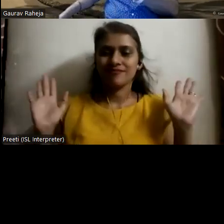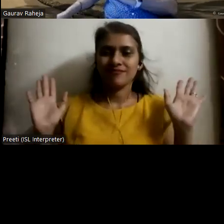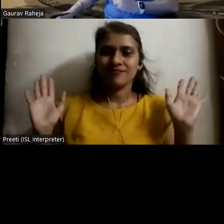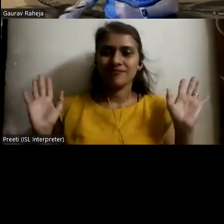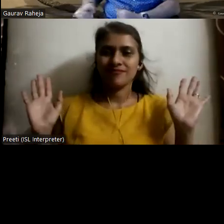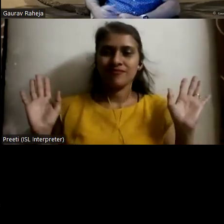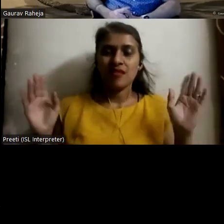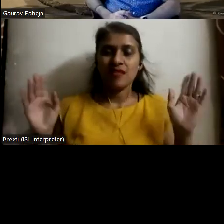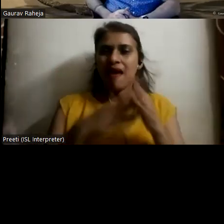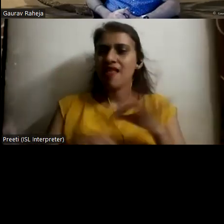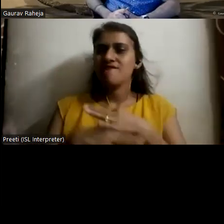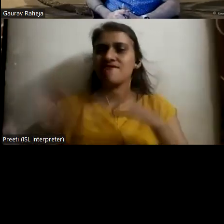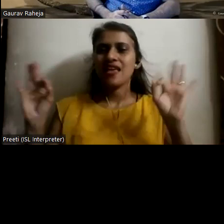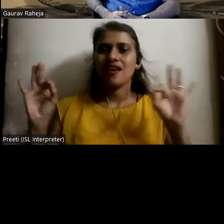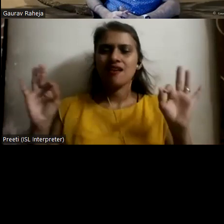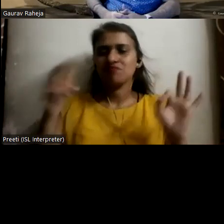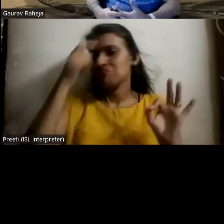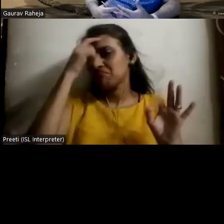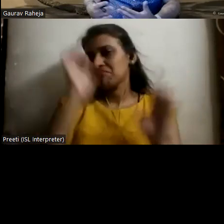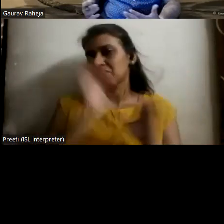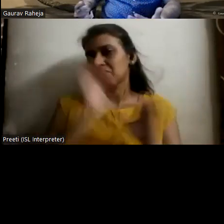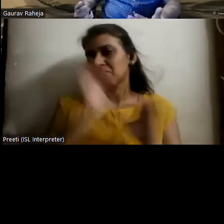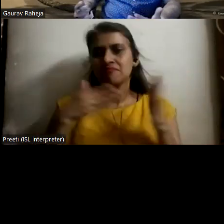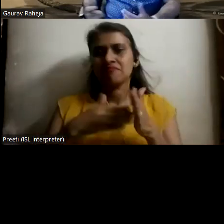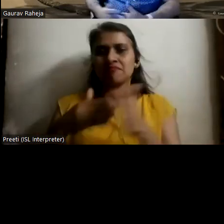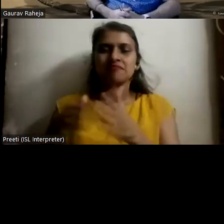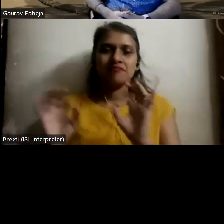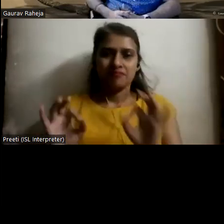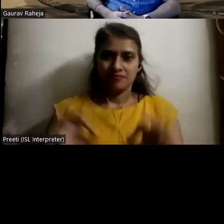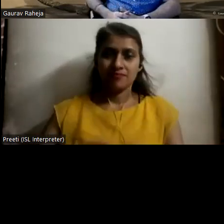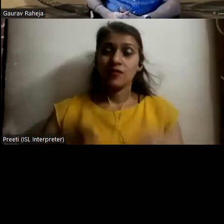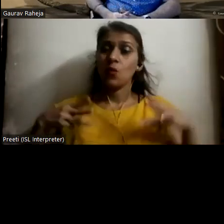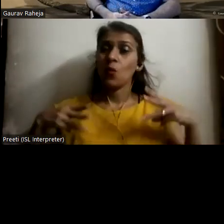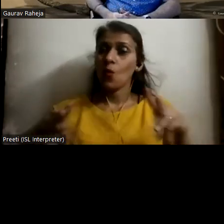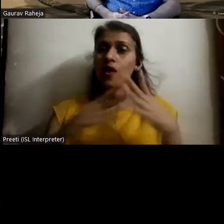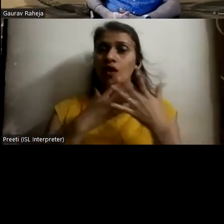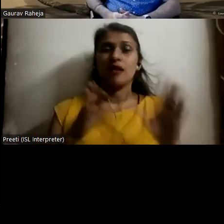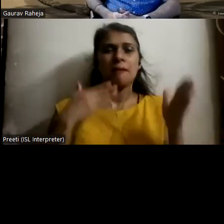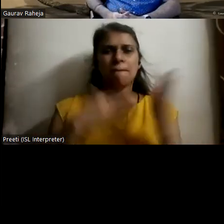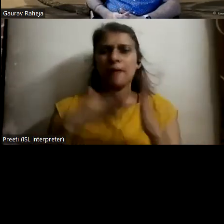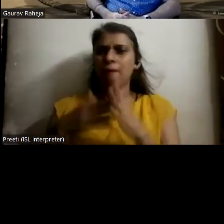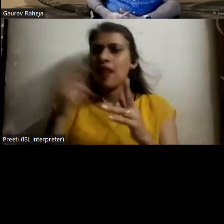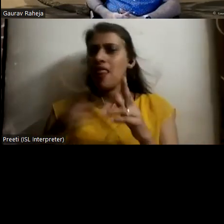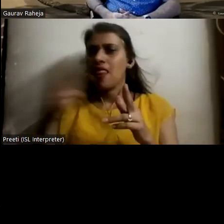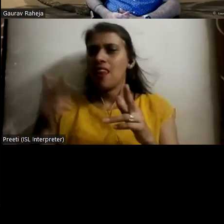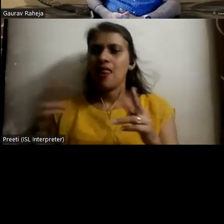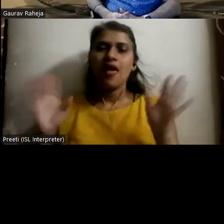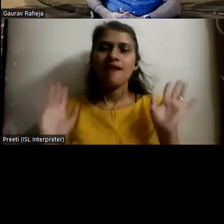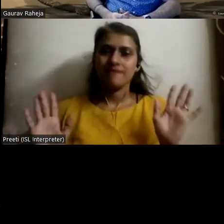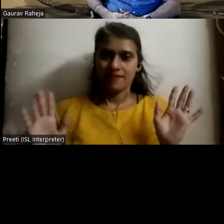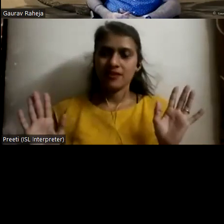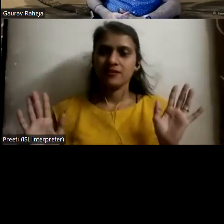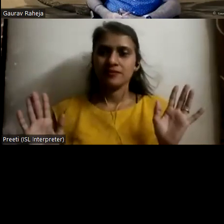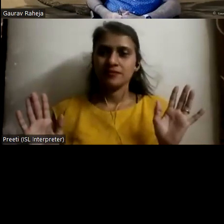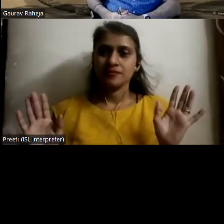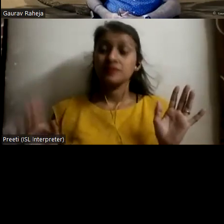it acknowledged that barriers are existing in this world. And the idea of